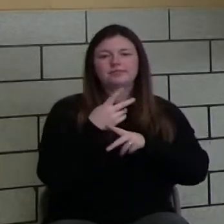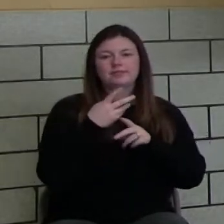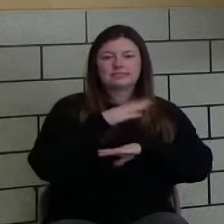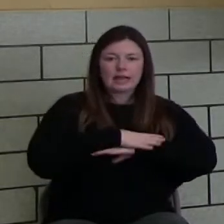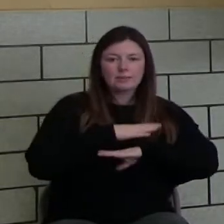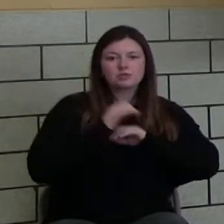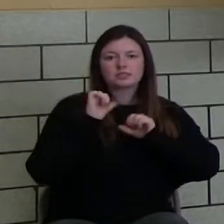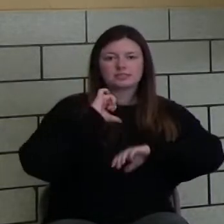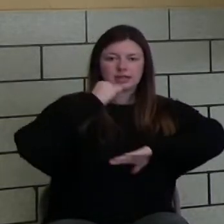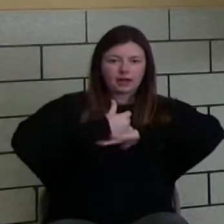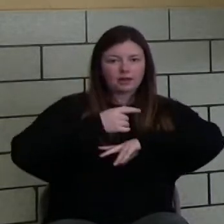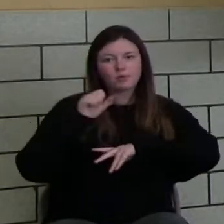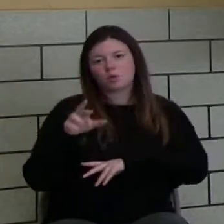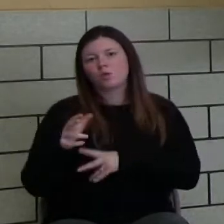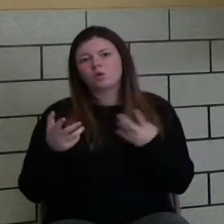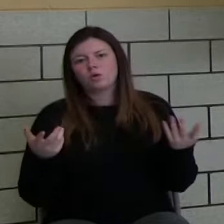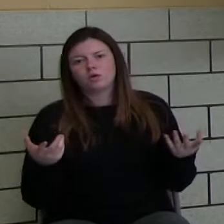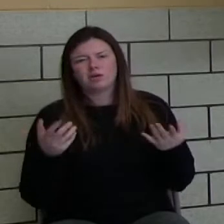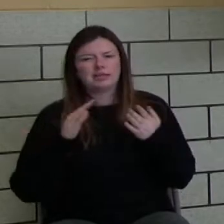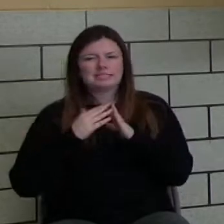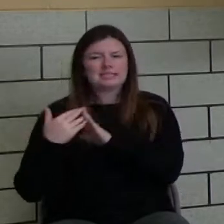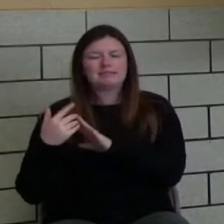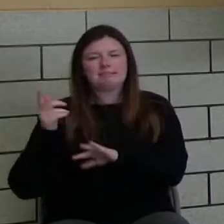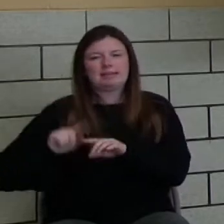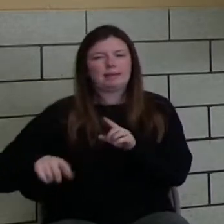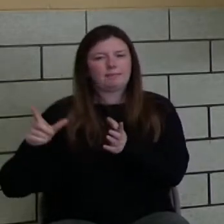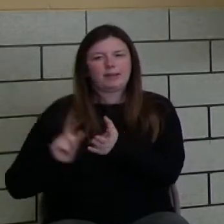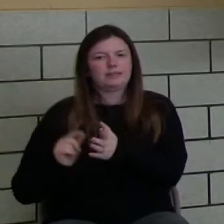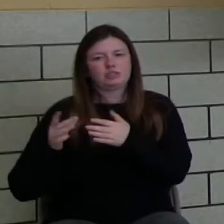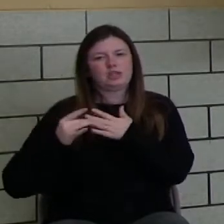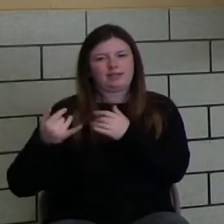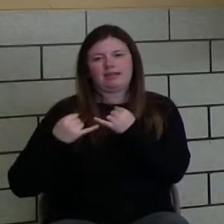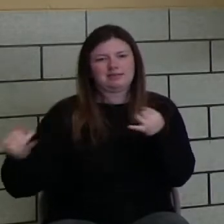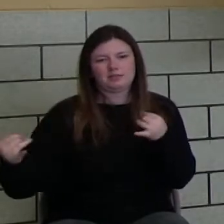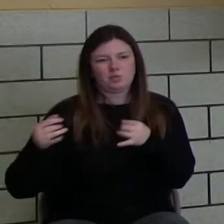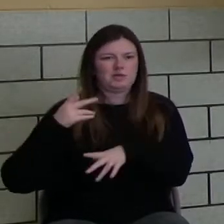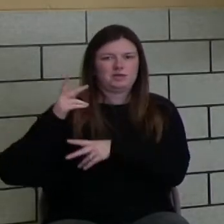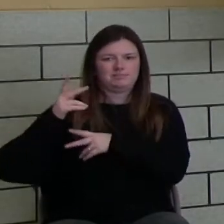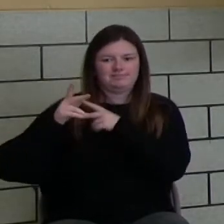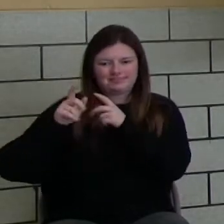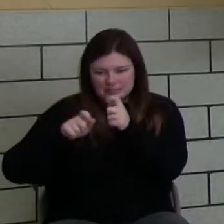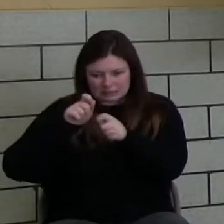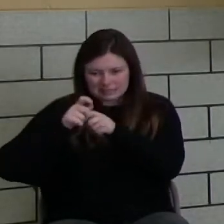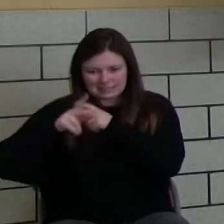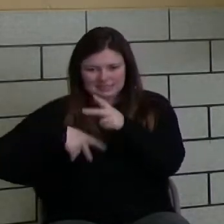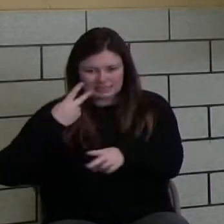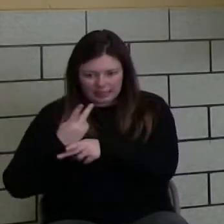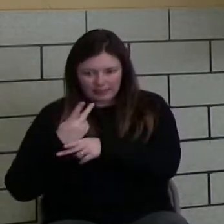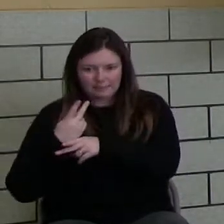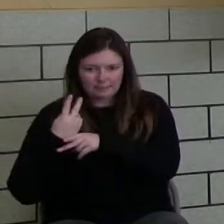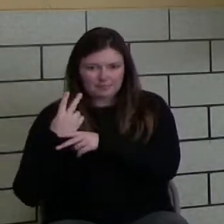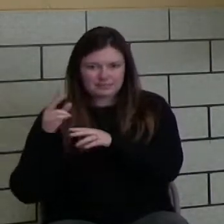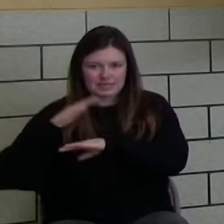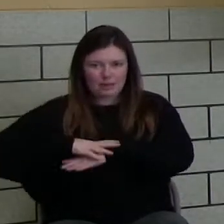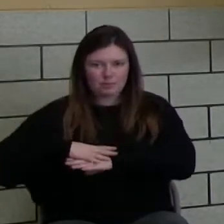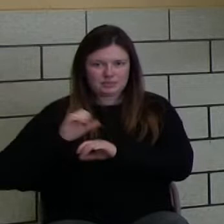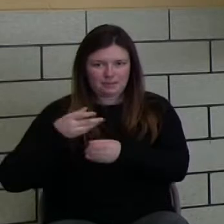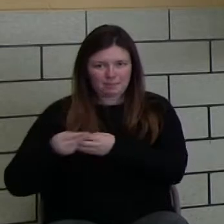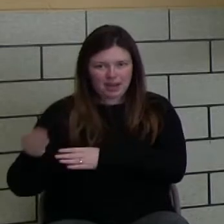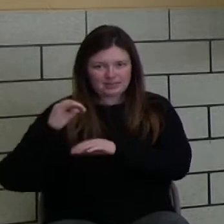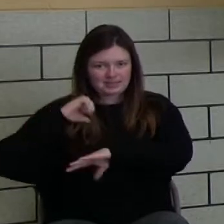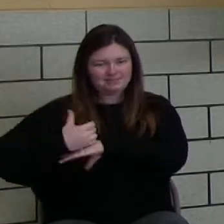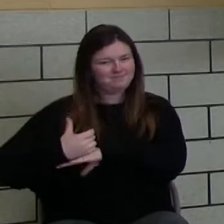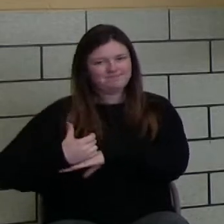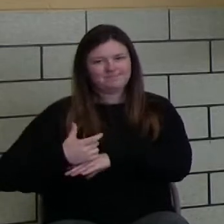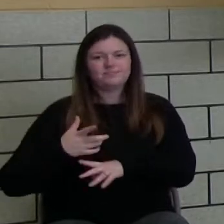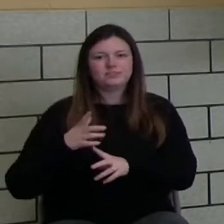guidelines about what the tables look like, you know, or, you know, the Heart could have some involvement in that. Yeah, I just was involved in a really great